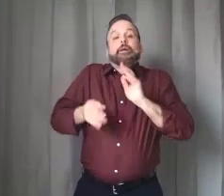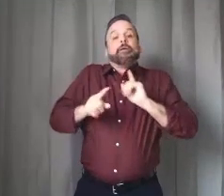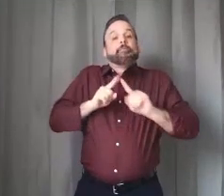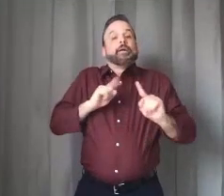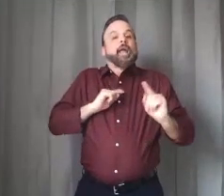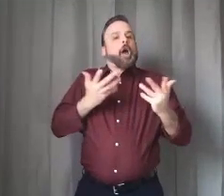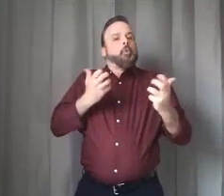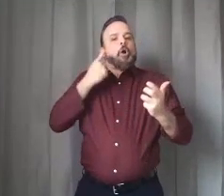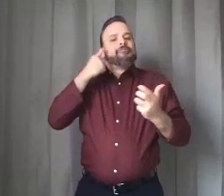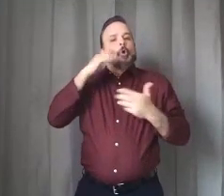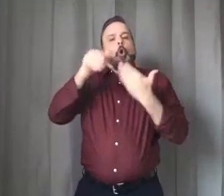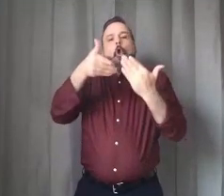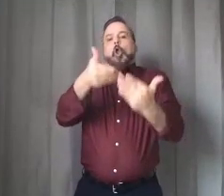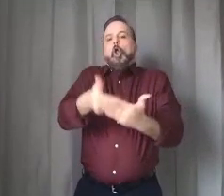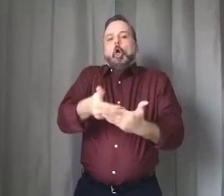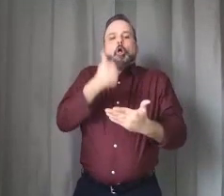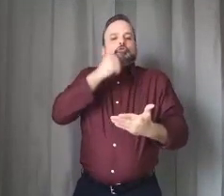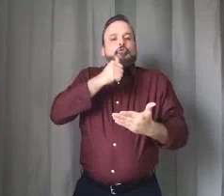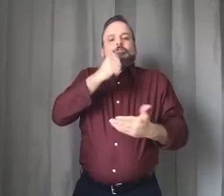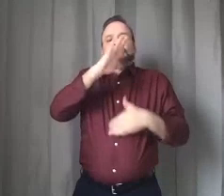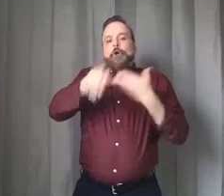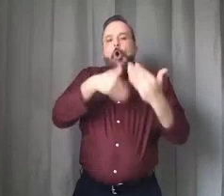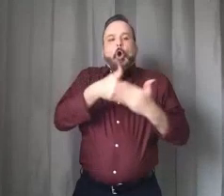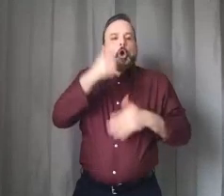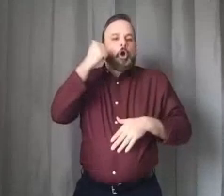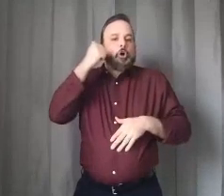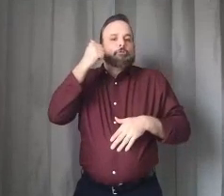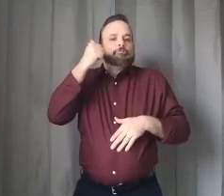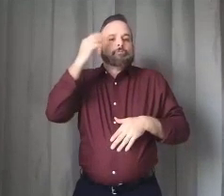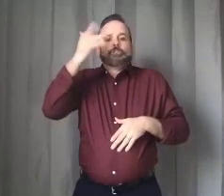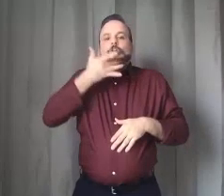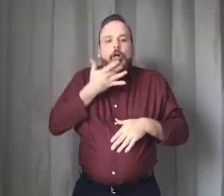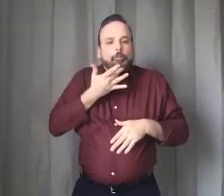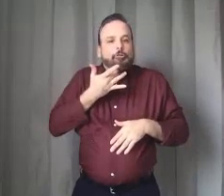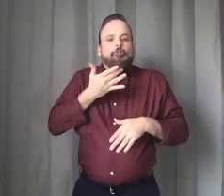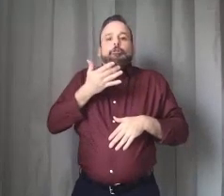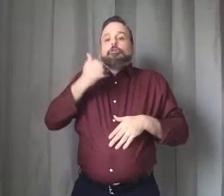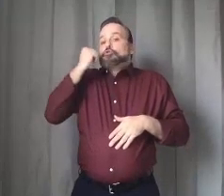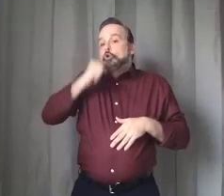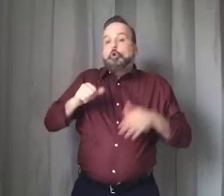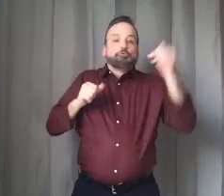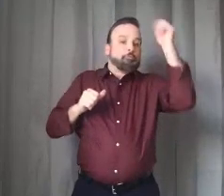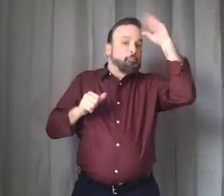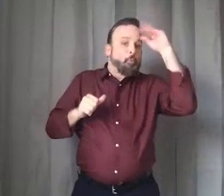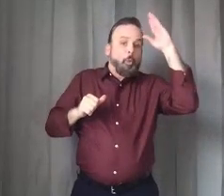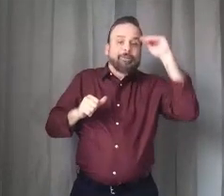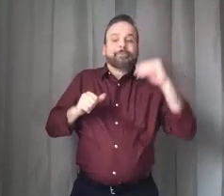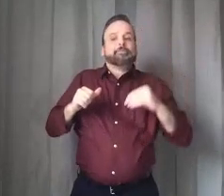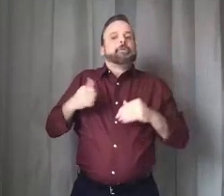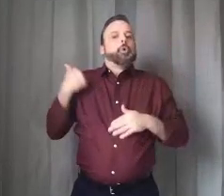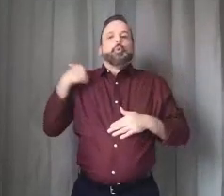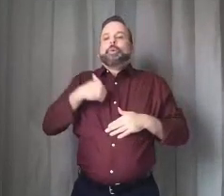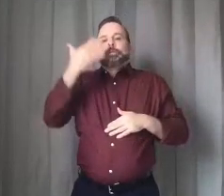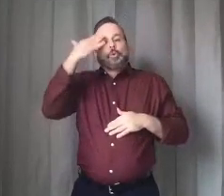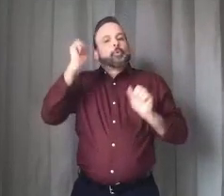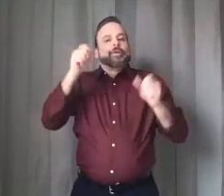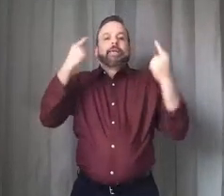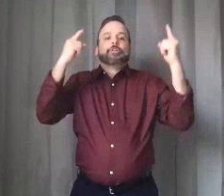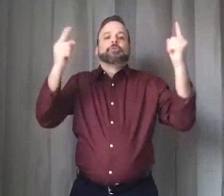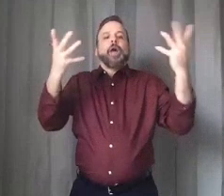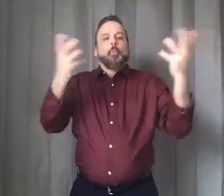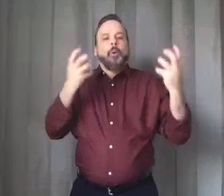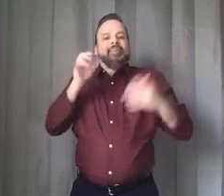every little girl, like every color, you know, and every little boy. Like, I think we don't know what we can do. And I want